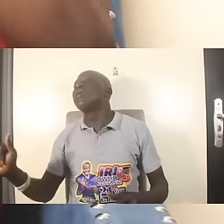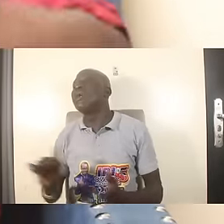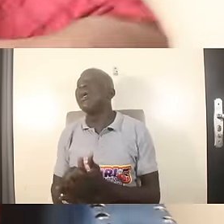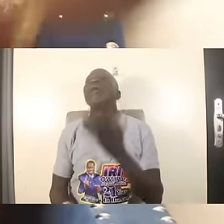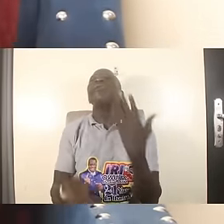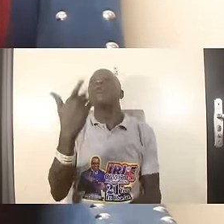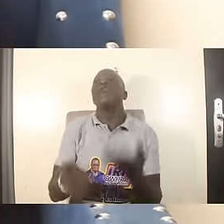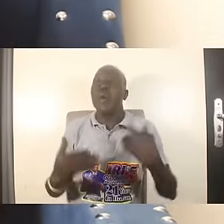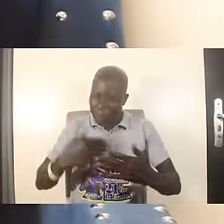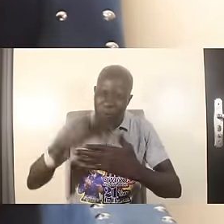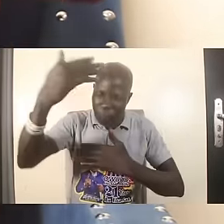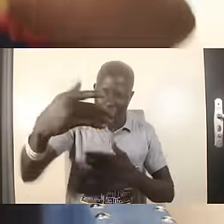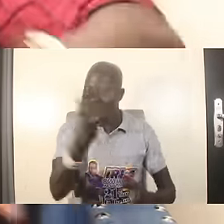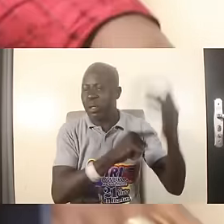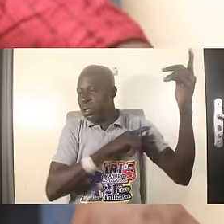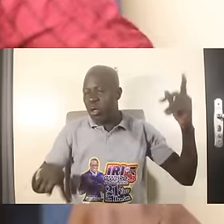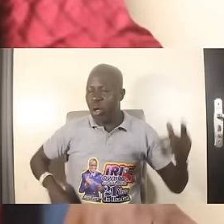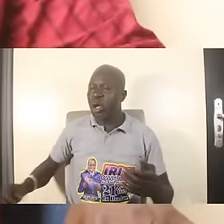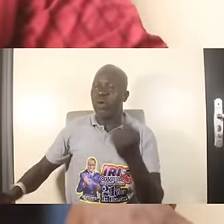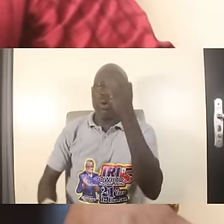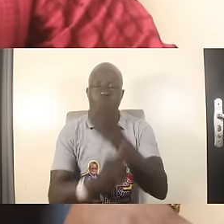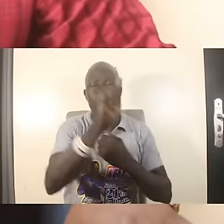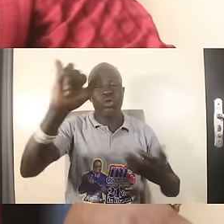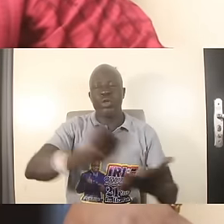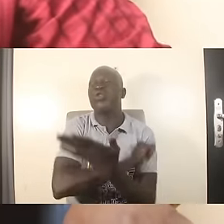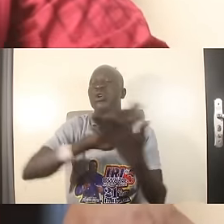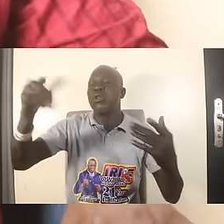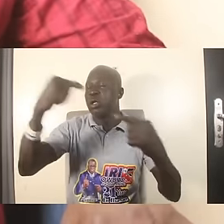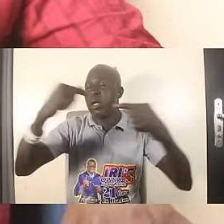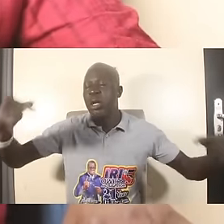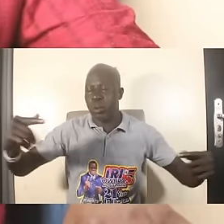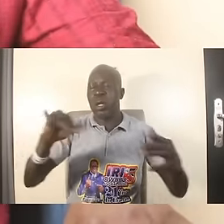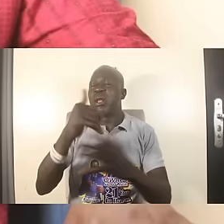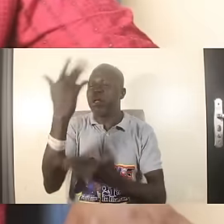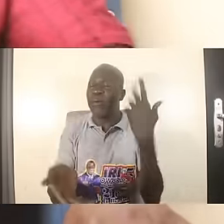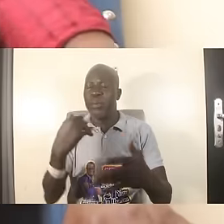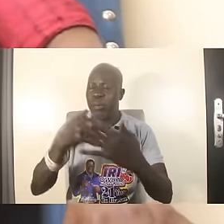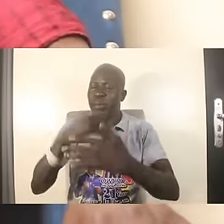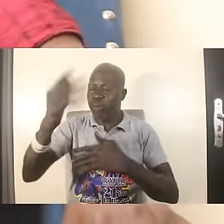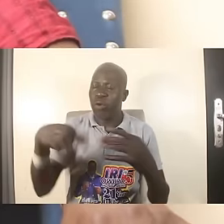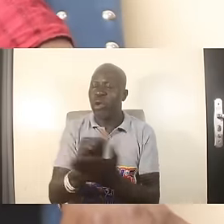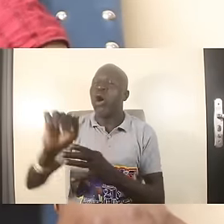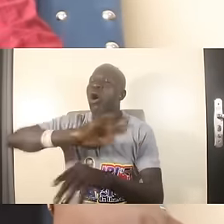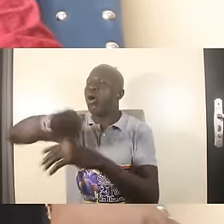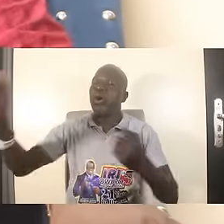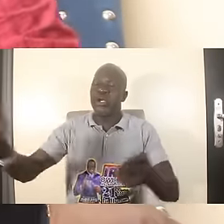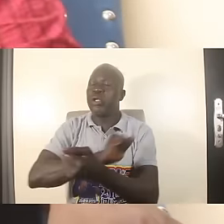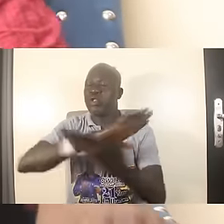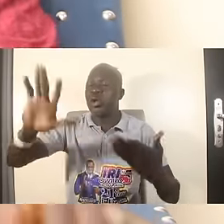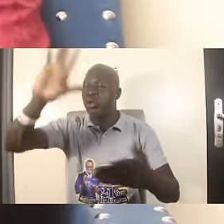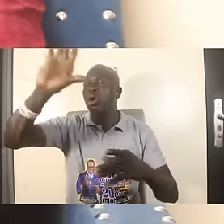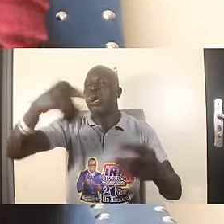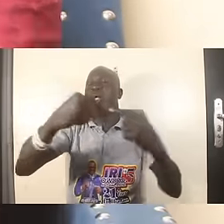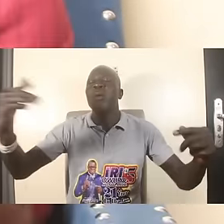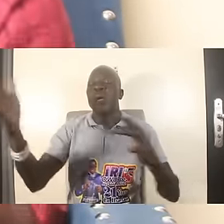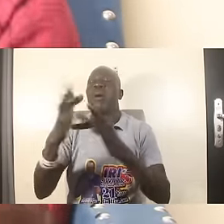In a side you alone. Far go before the yes. Lord. What is your time? And consume all his enemies. In a man's side you alone. Far go before and your time. And consume his enemies. Be bent, be